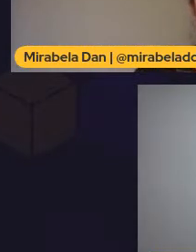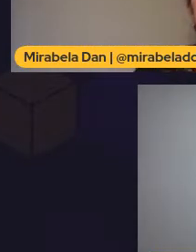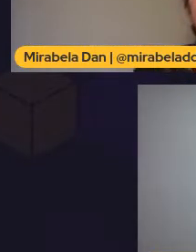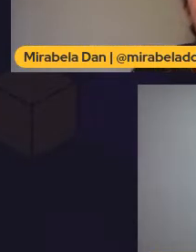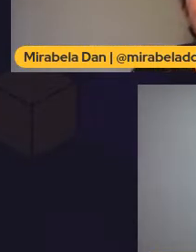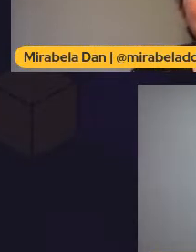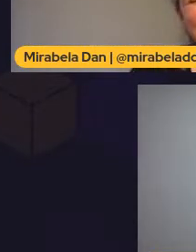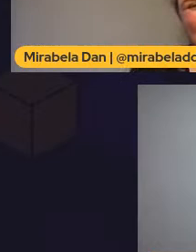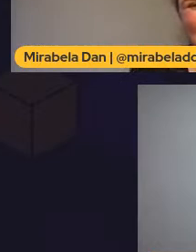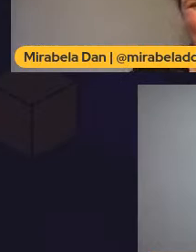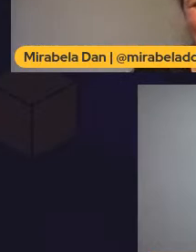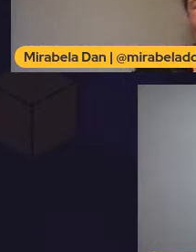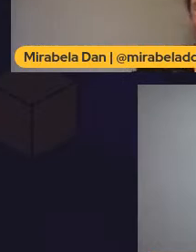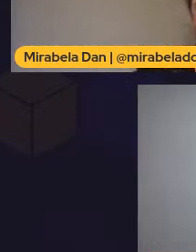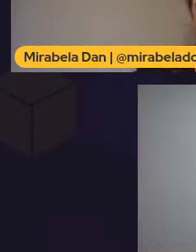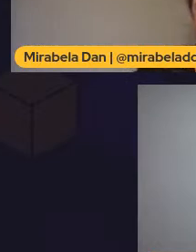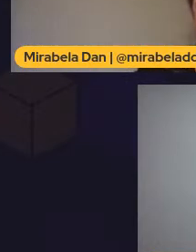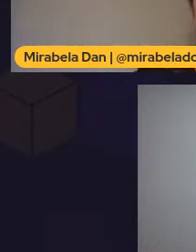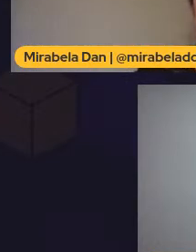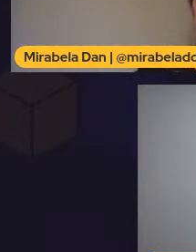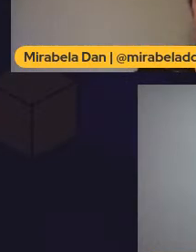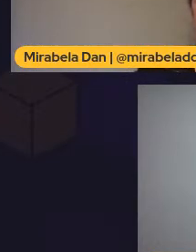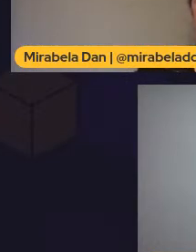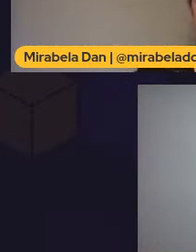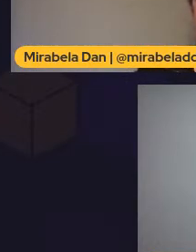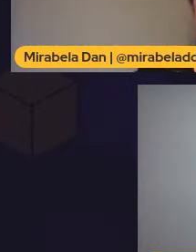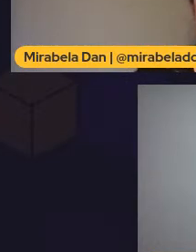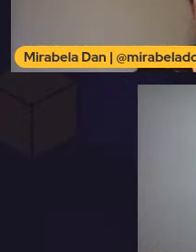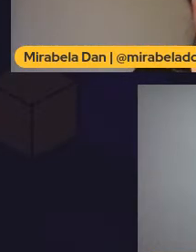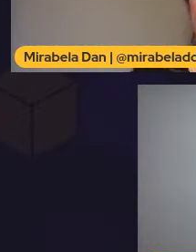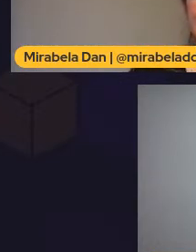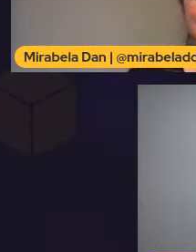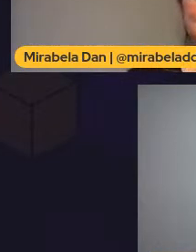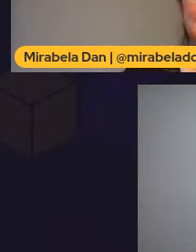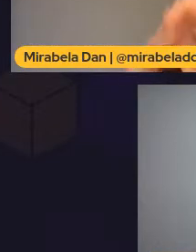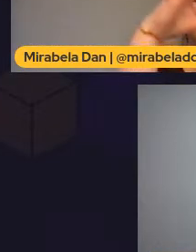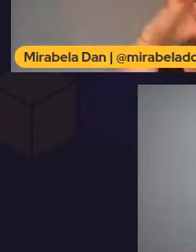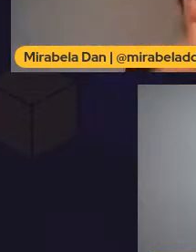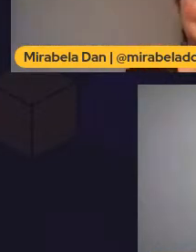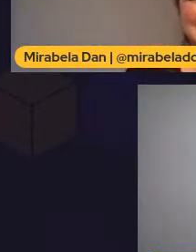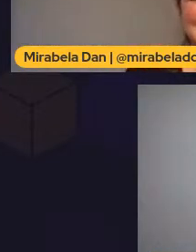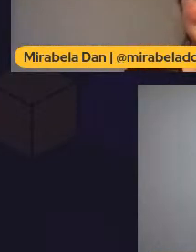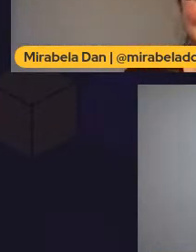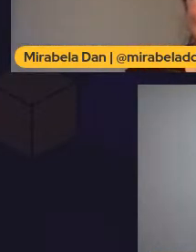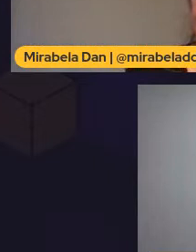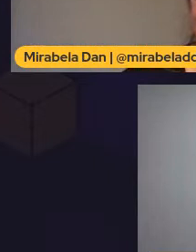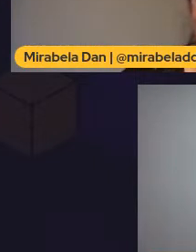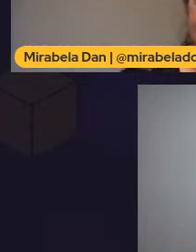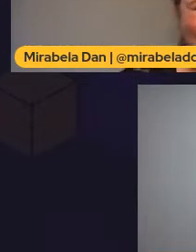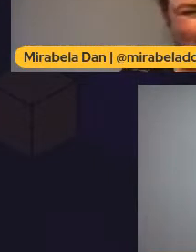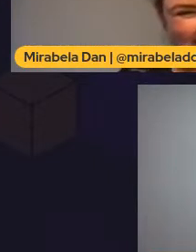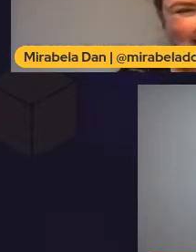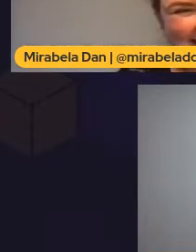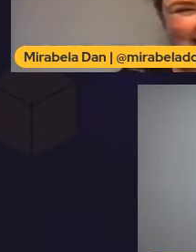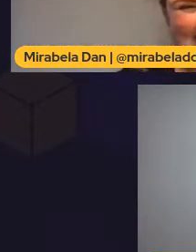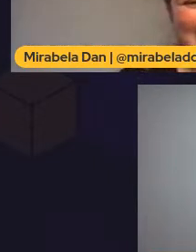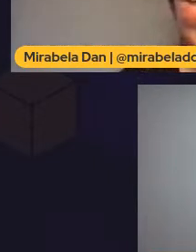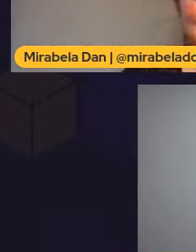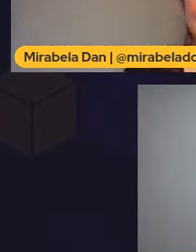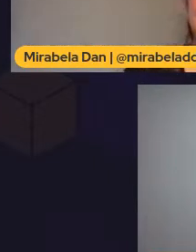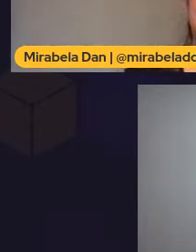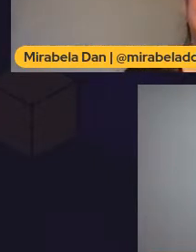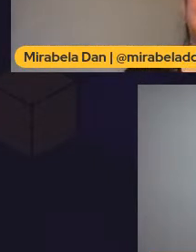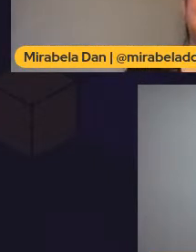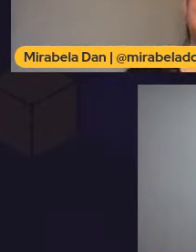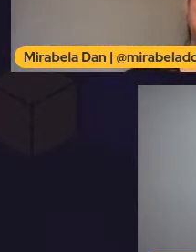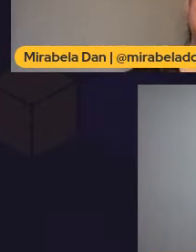Still a big fanboy of you. I love your streams. Yes. And I love what you do with retro hardware, the